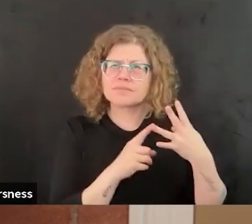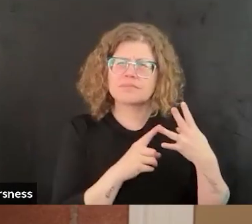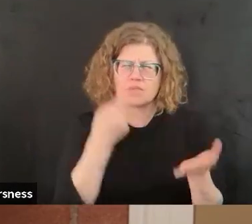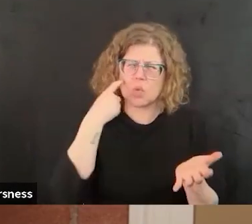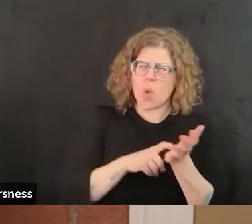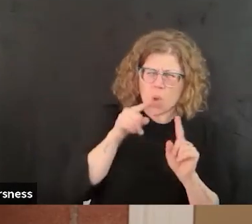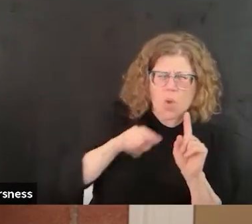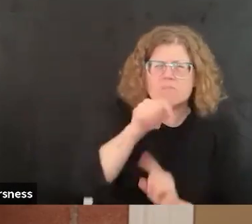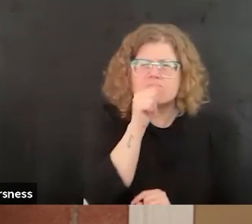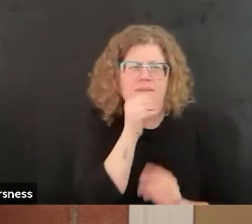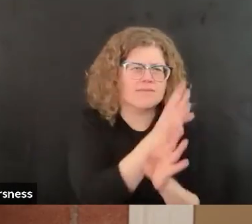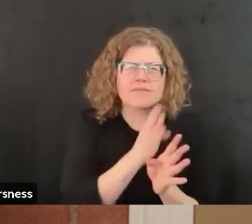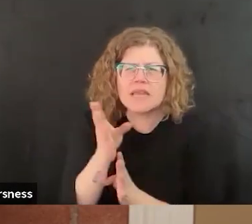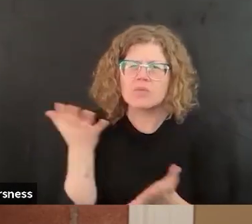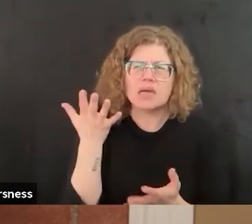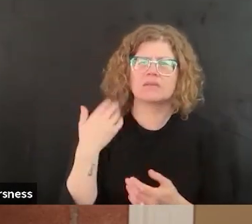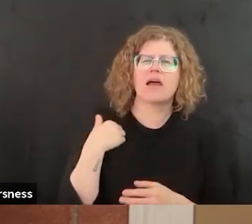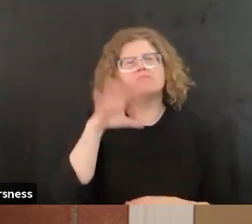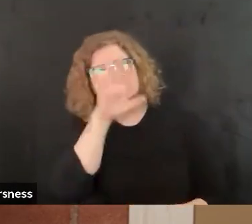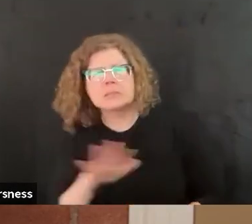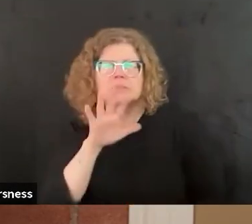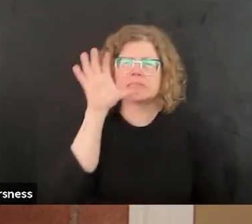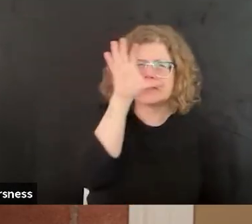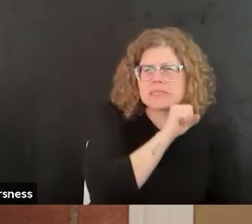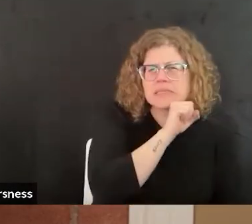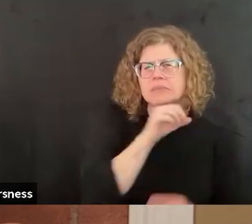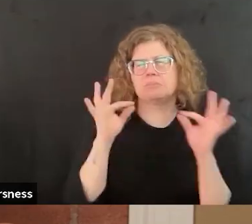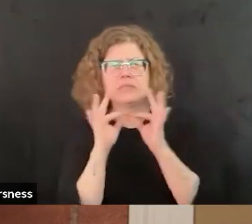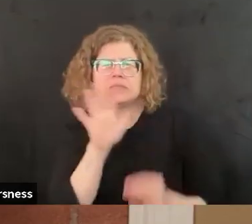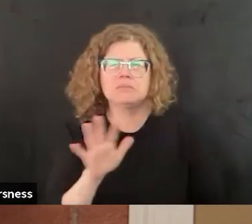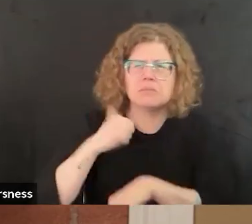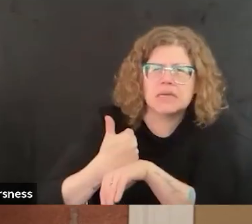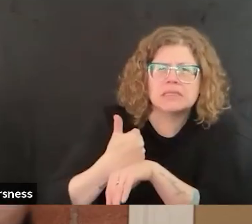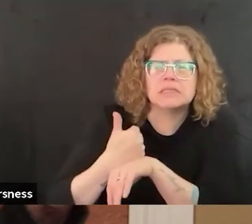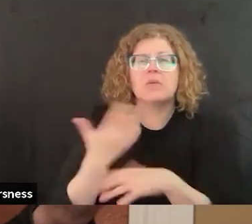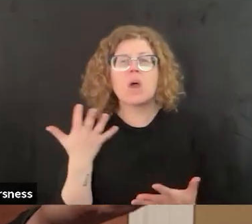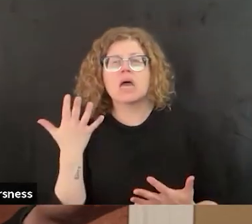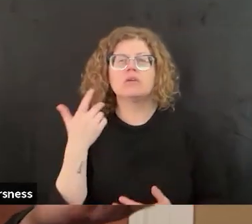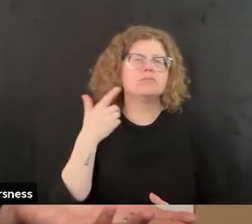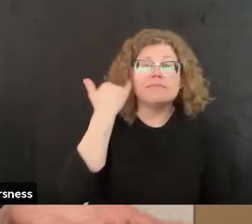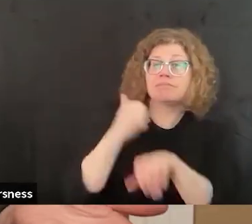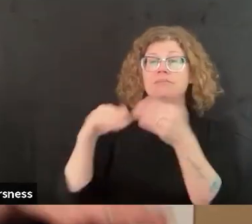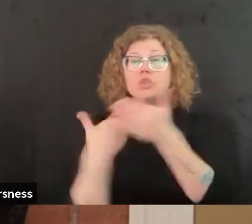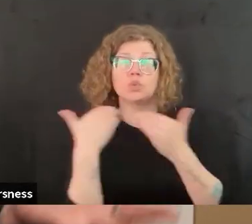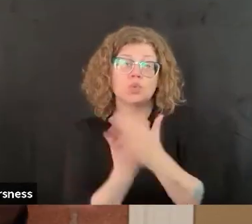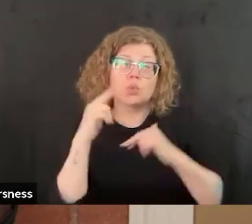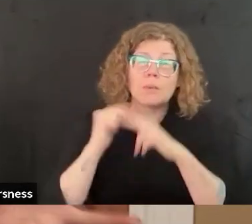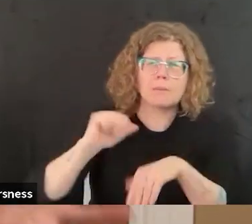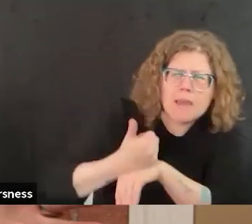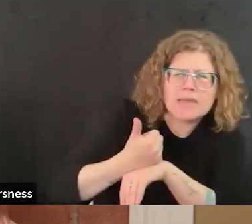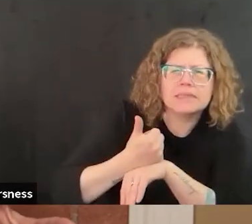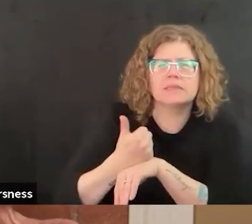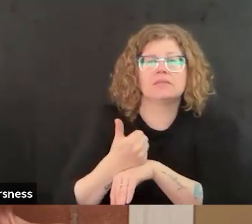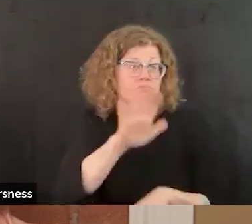common, particularly in the private realm, would be an estimate-based project. So that would be a new building's going in, and they say, you know what,